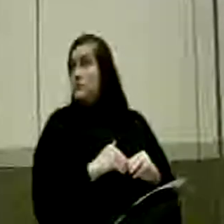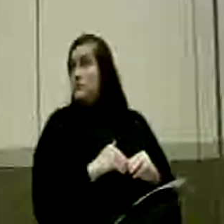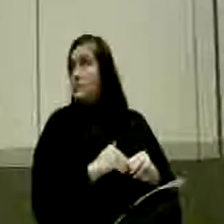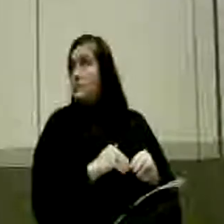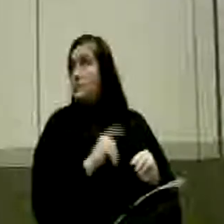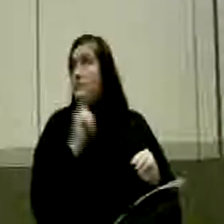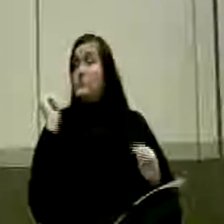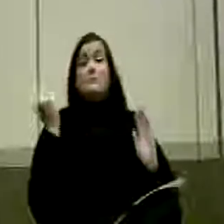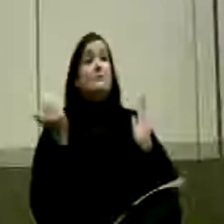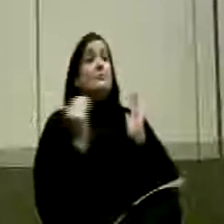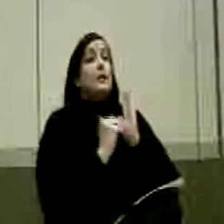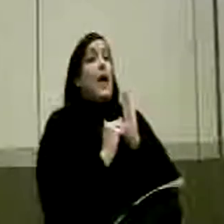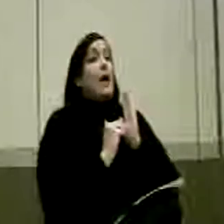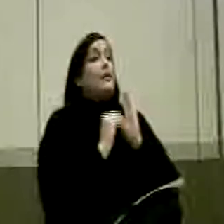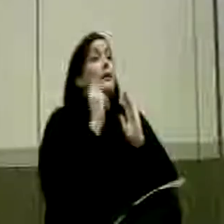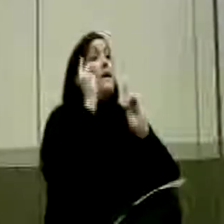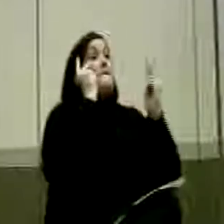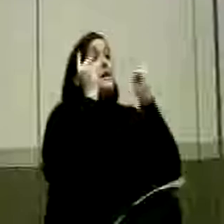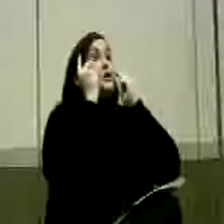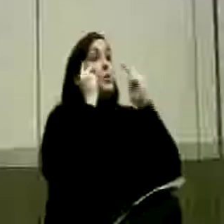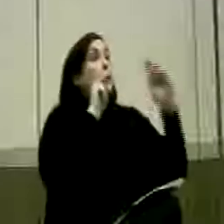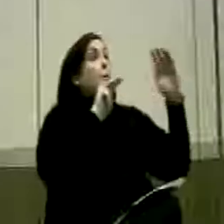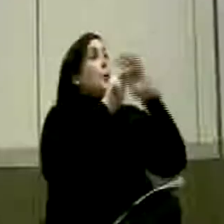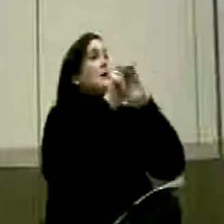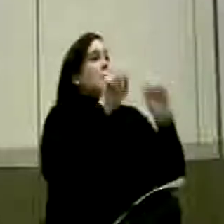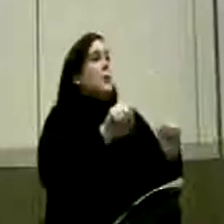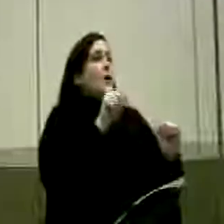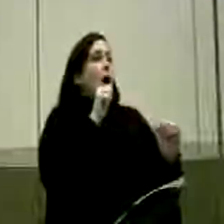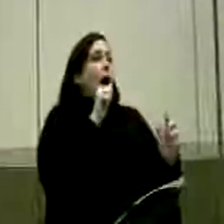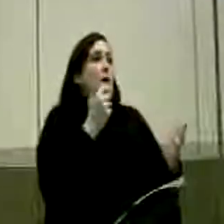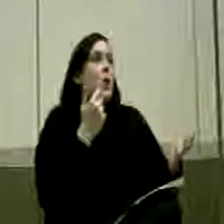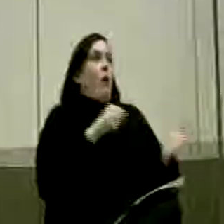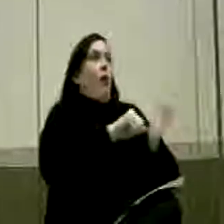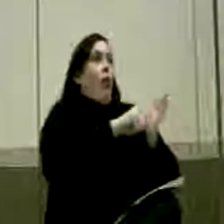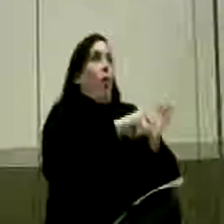again, what I was saying, that the visually predictable environment, I don't want to oversimplify, but